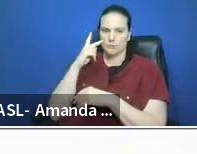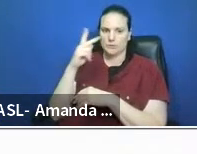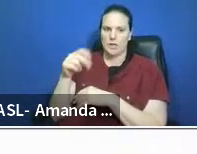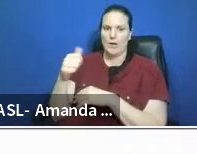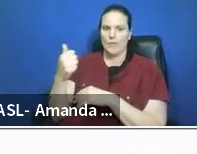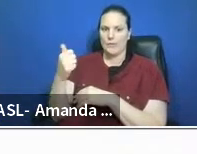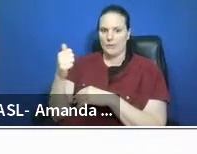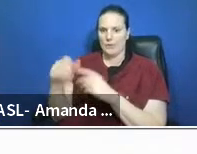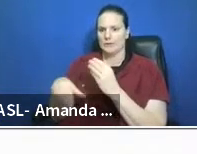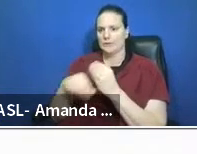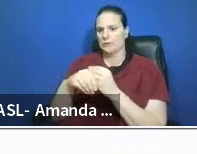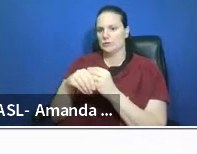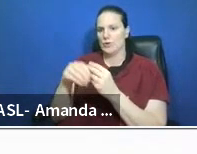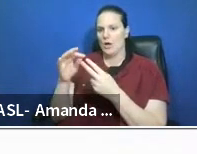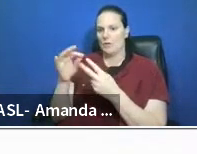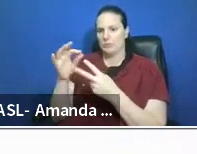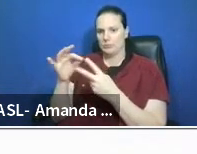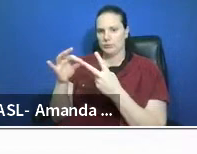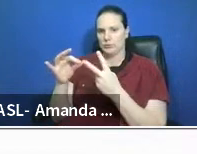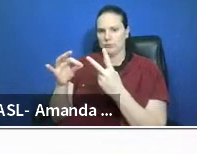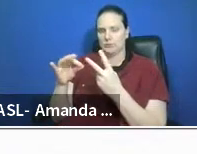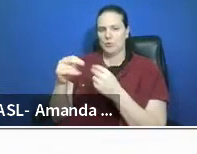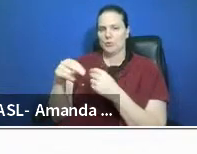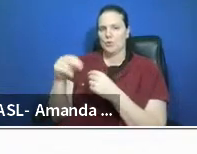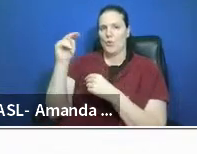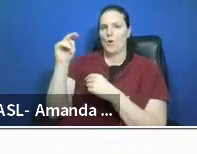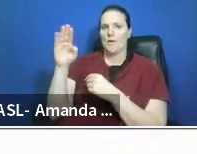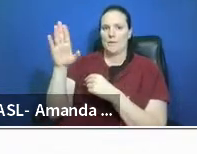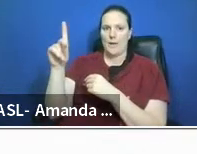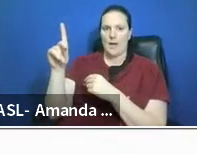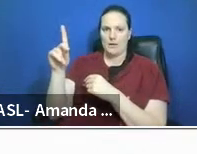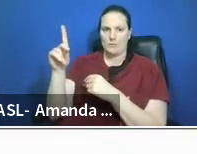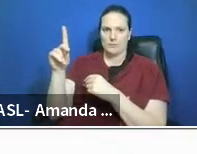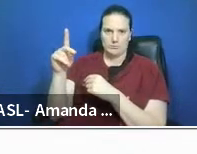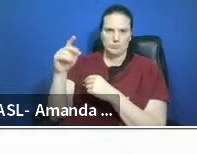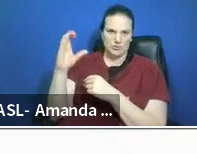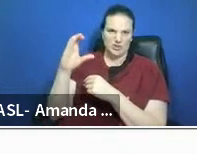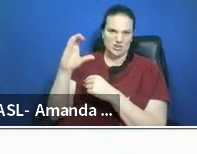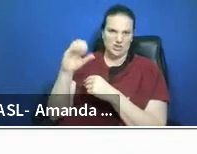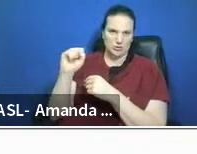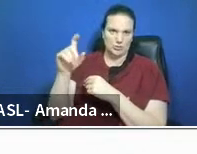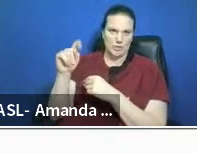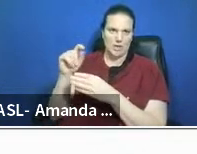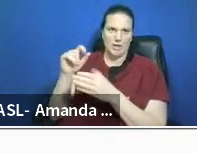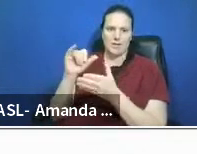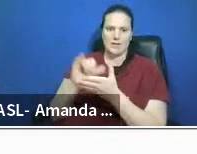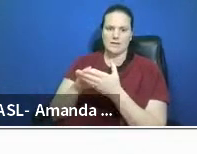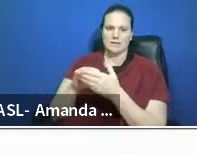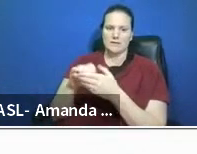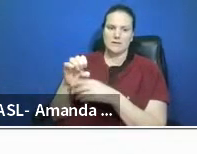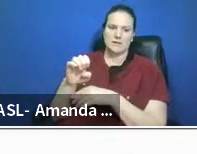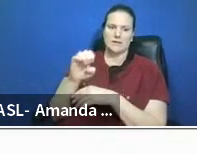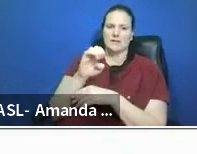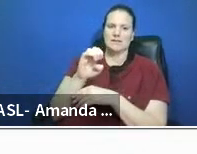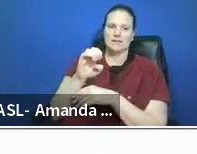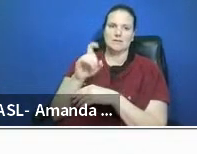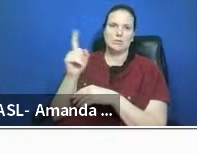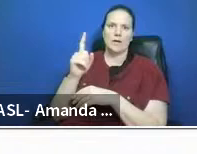other additional options. The northbound off-ramp to C Street, that's the loop ramp on the east side where my